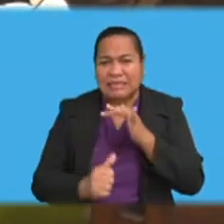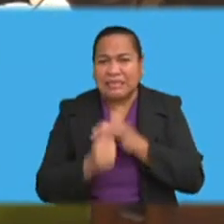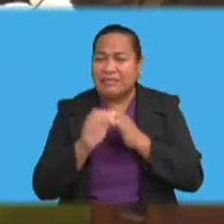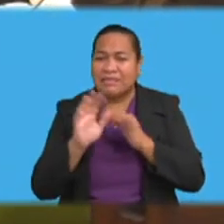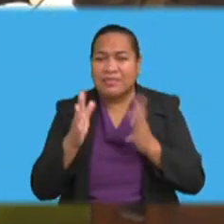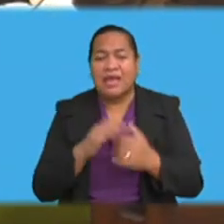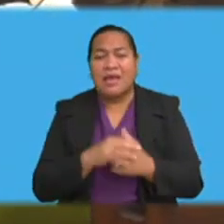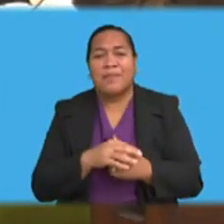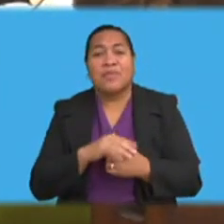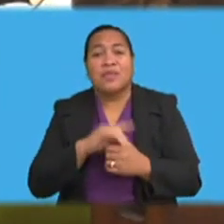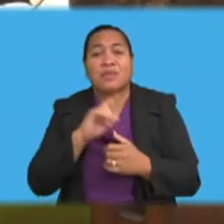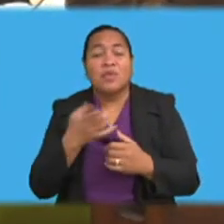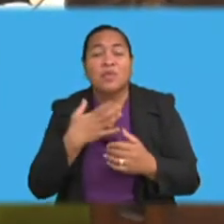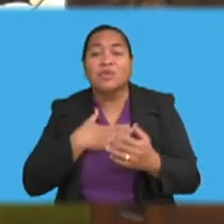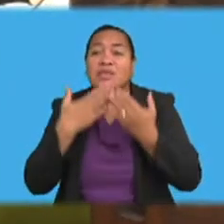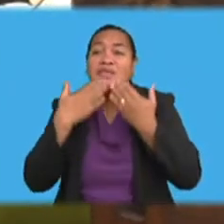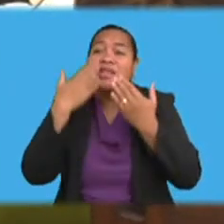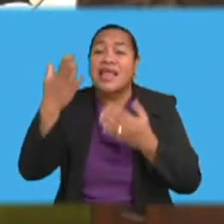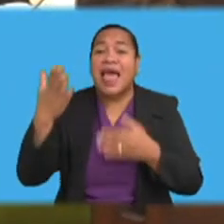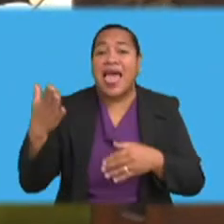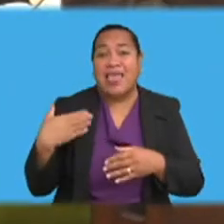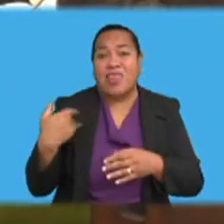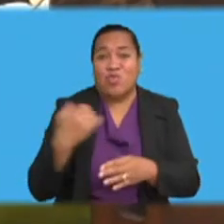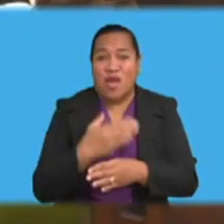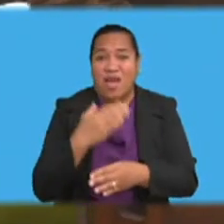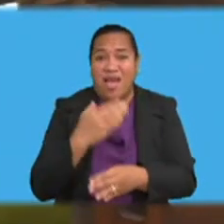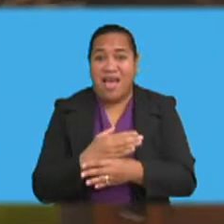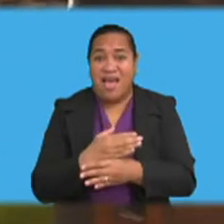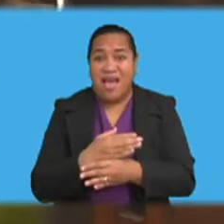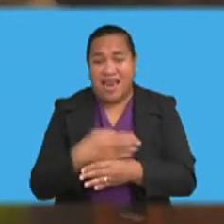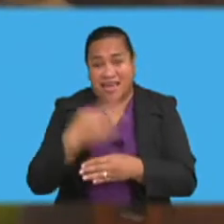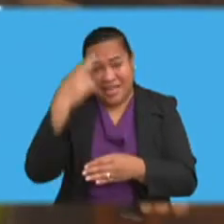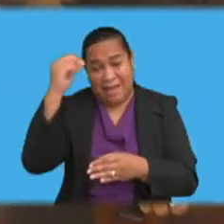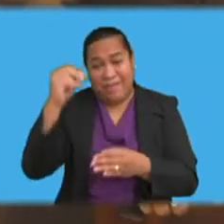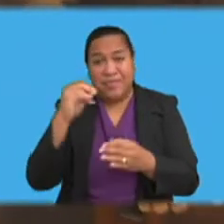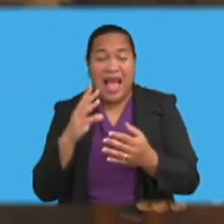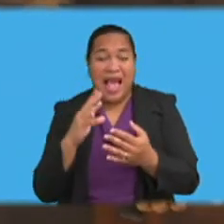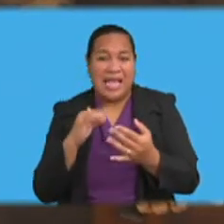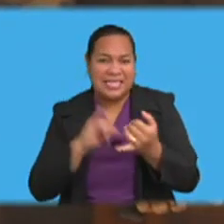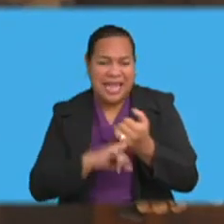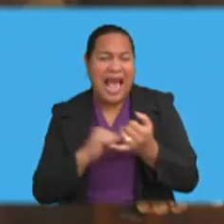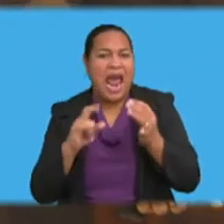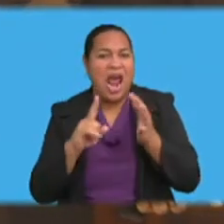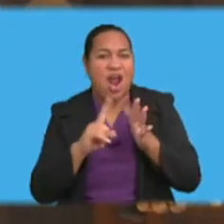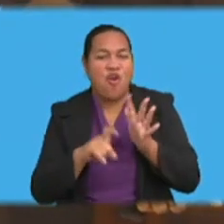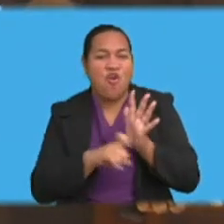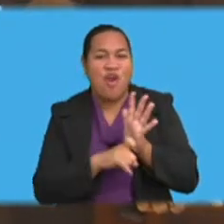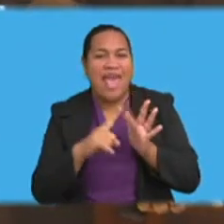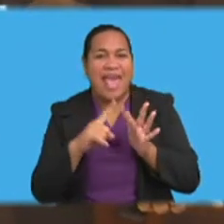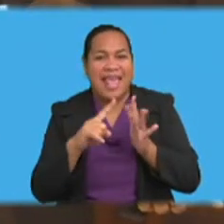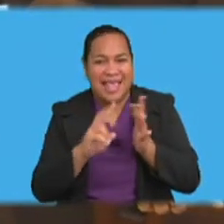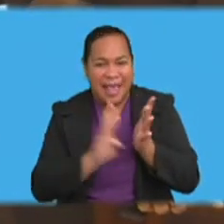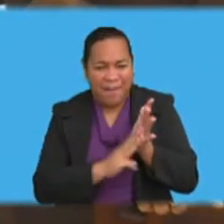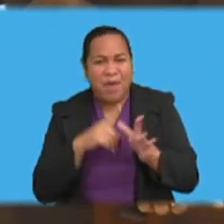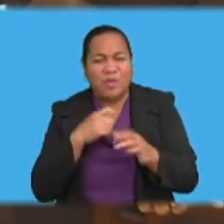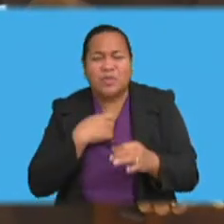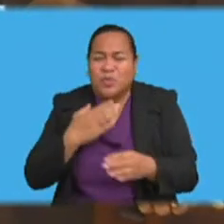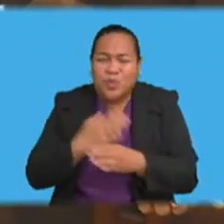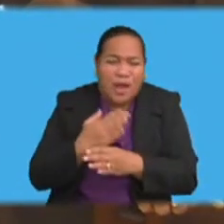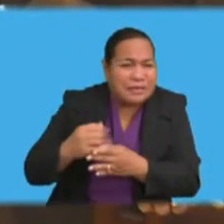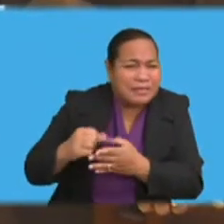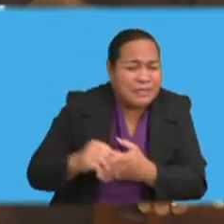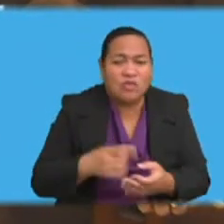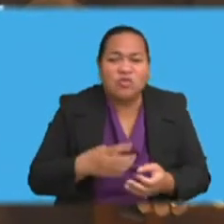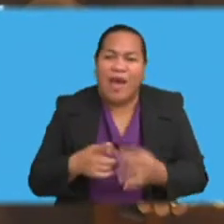wish to thank a volunteer community health worker by the name of Sarema Nyundamu, who has worked tirelessly to help people in the area